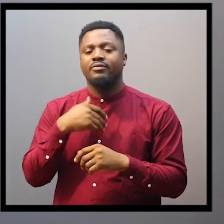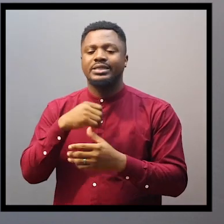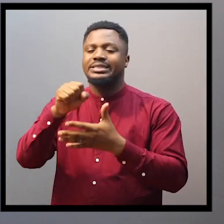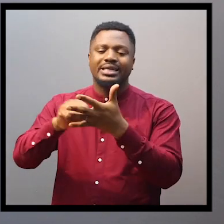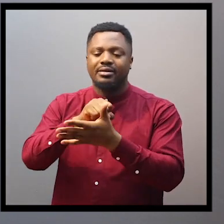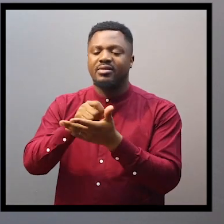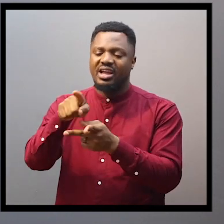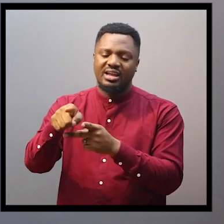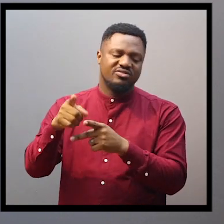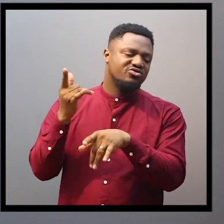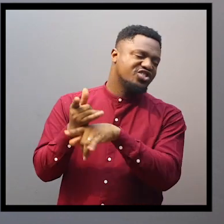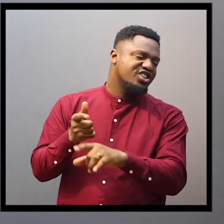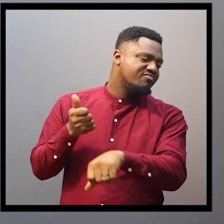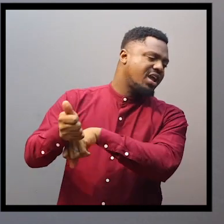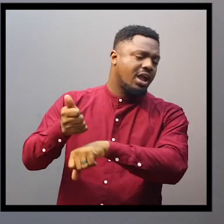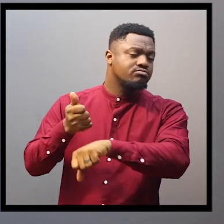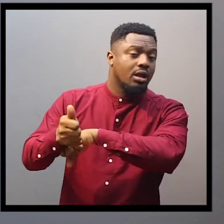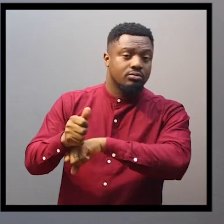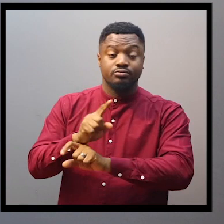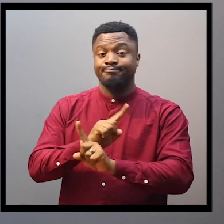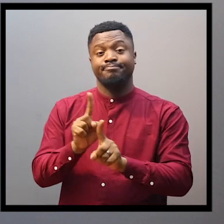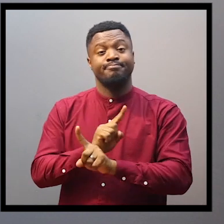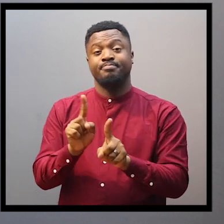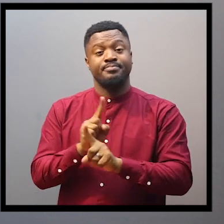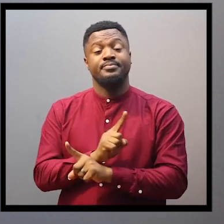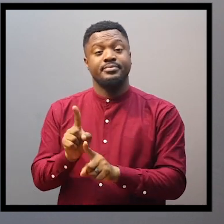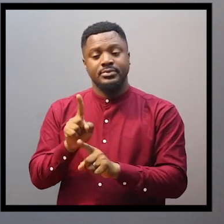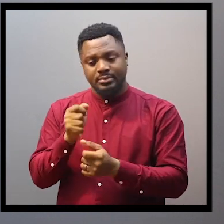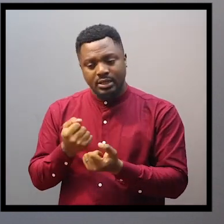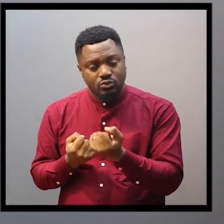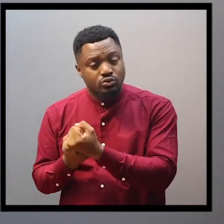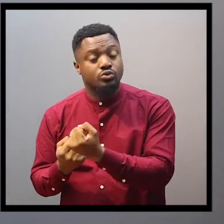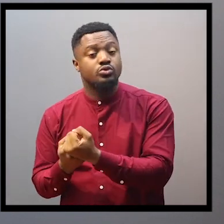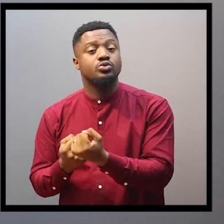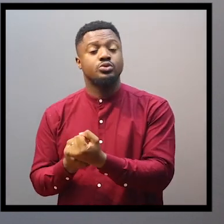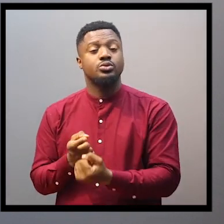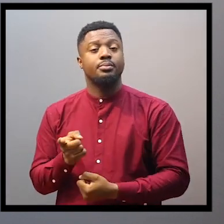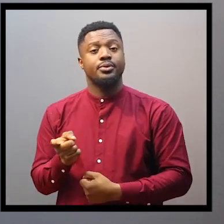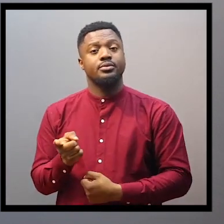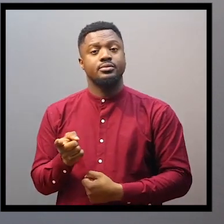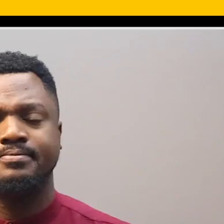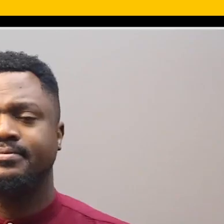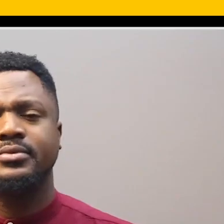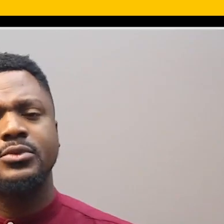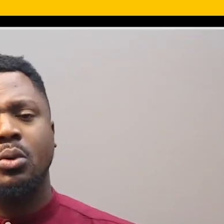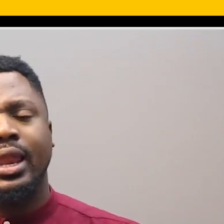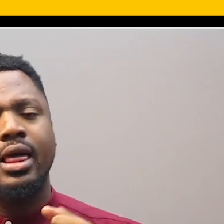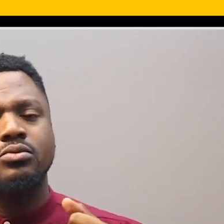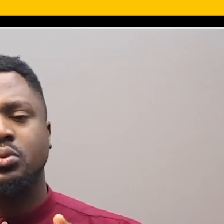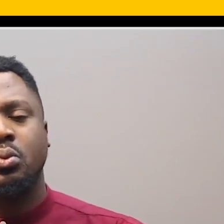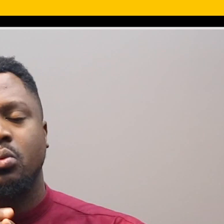stigma and discrimination against the person who uses substance or engages in these behaviors.